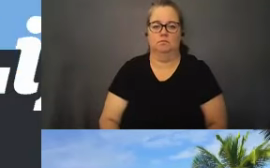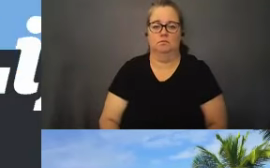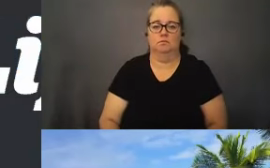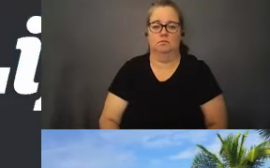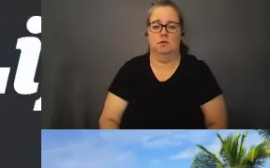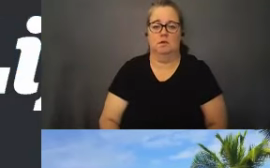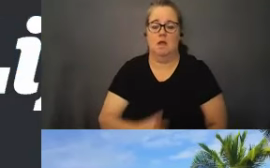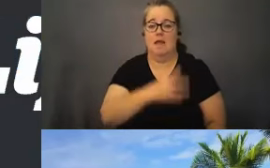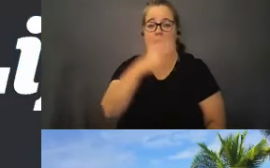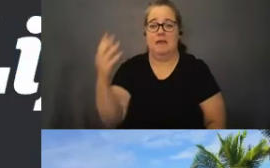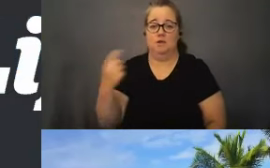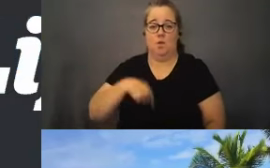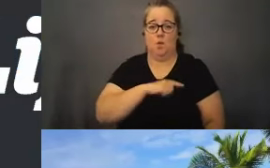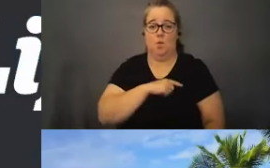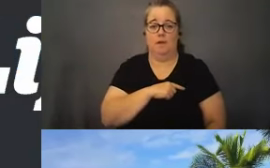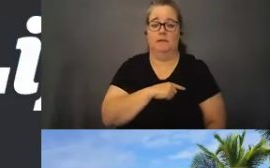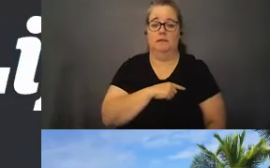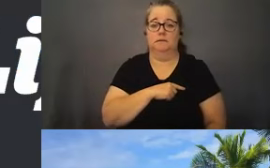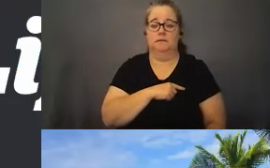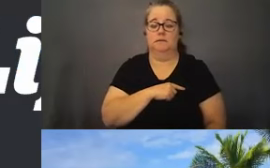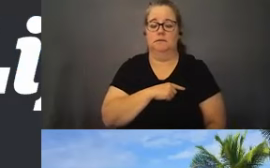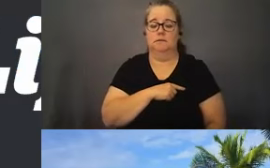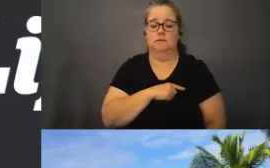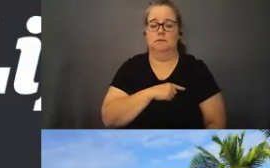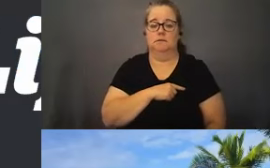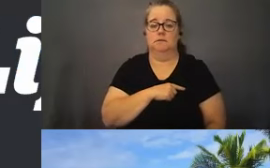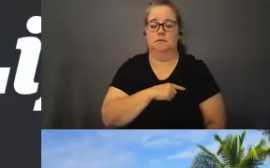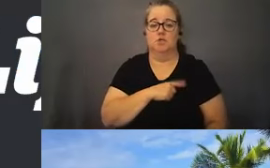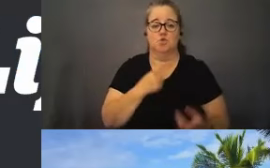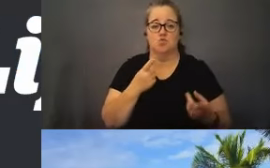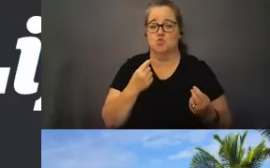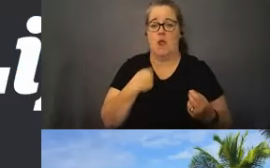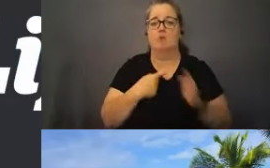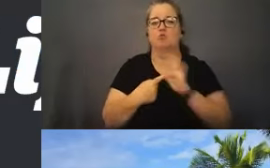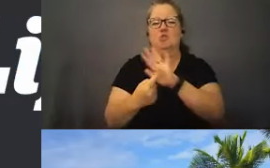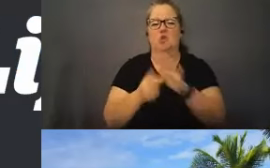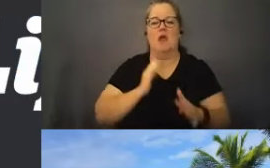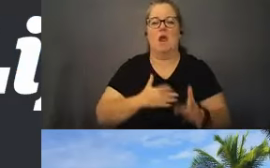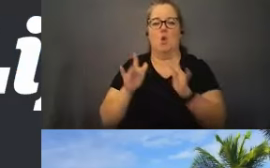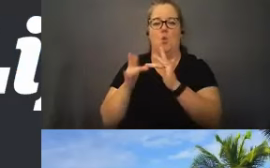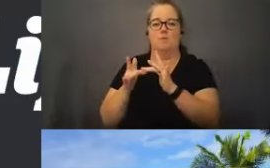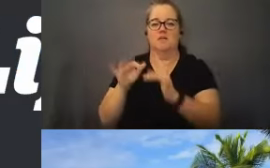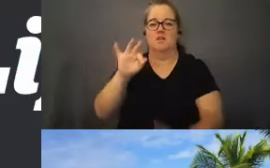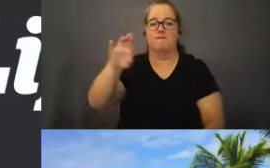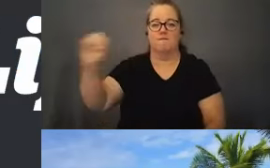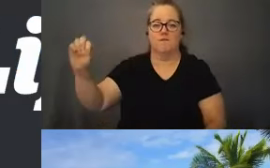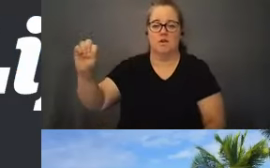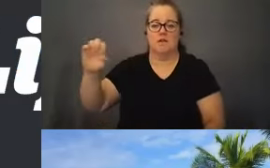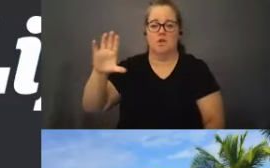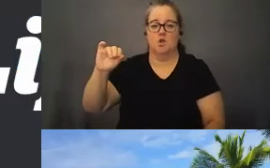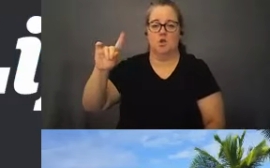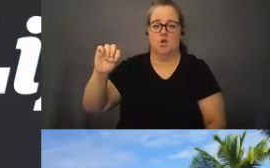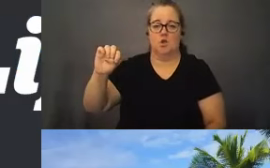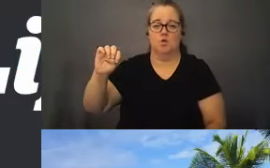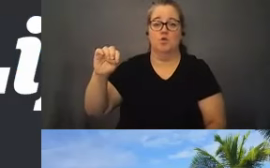And we are going to, I will show you our website. This is a free code that you can